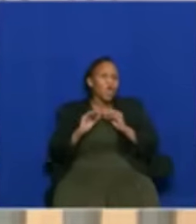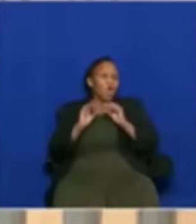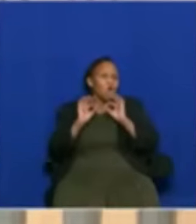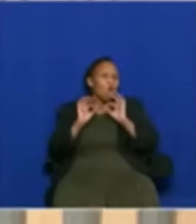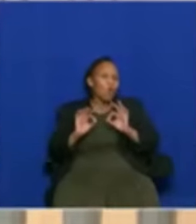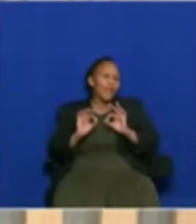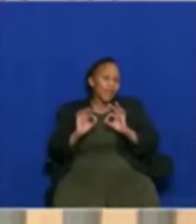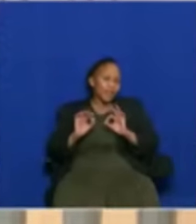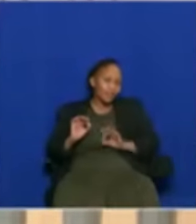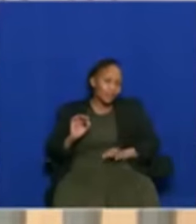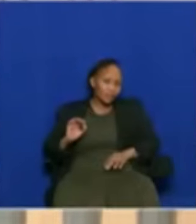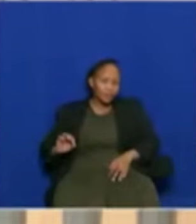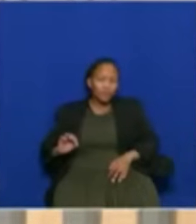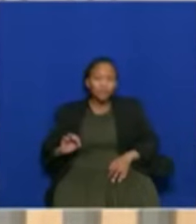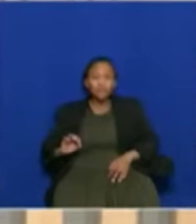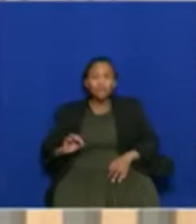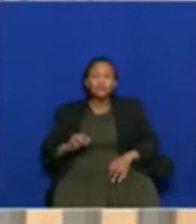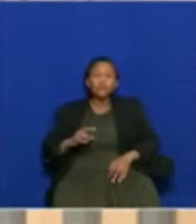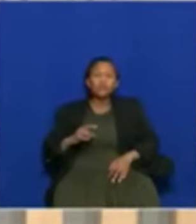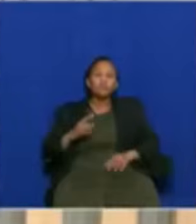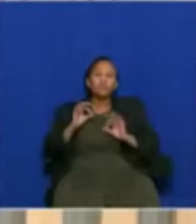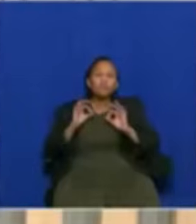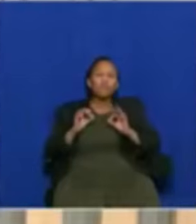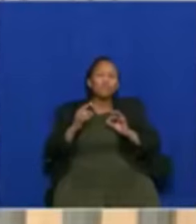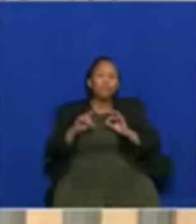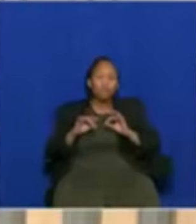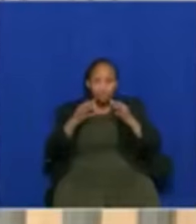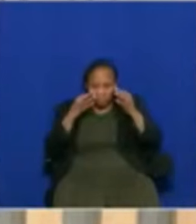of the decision. Now,